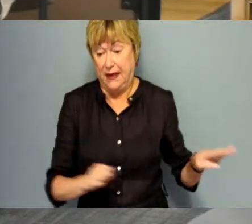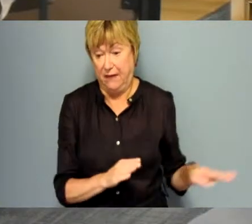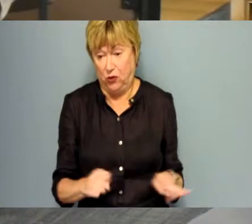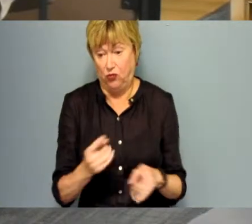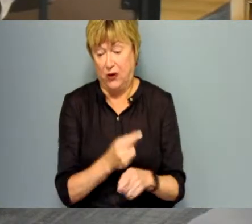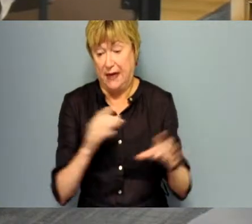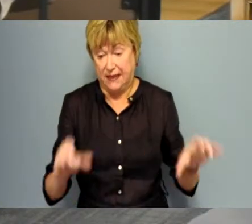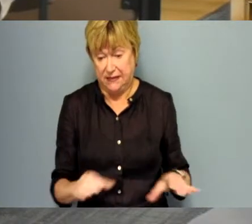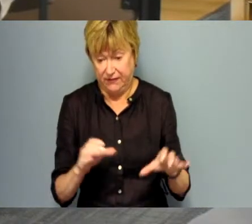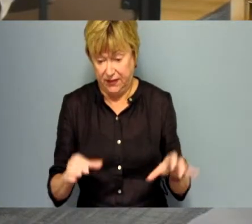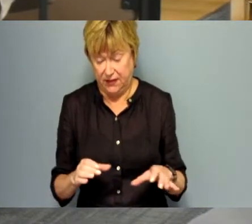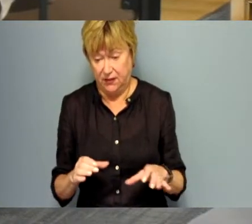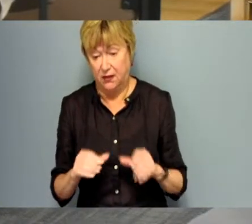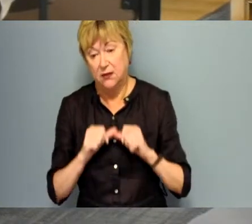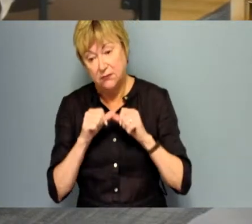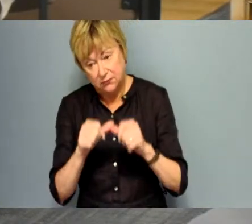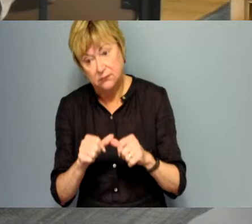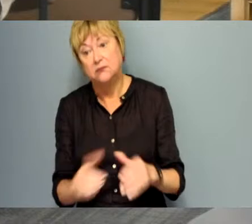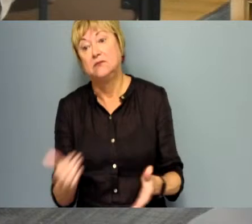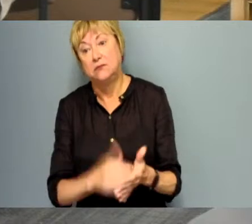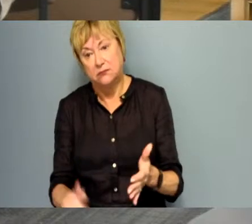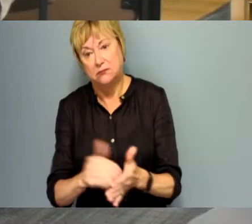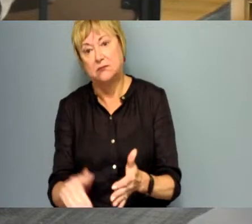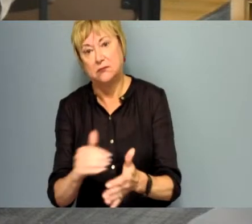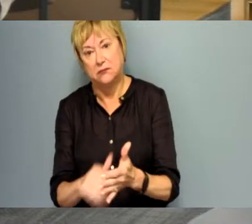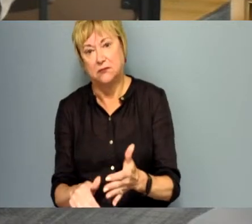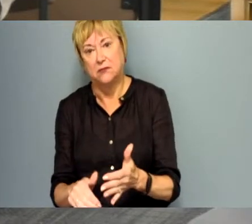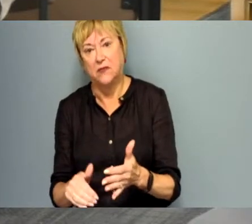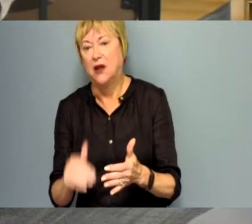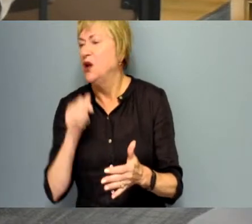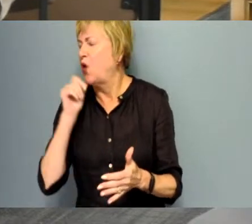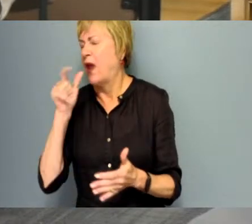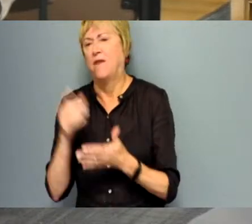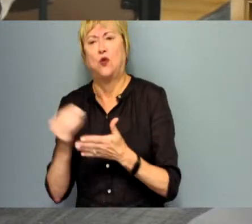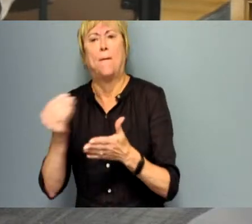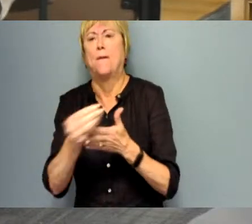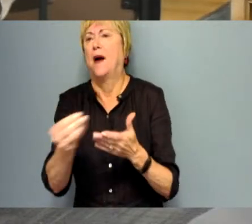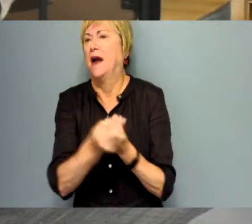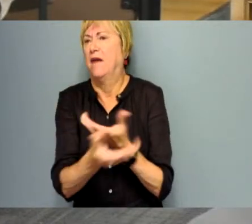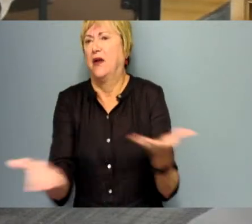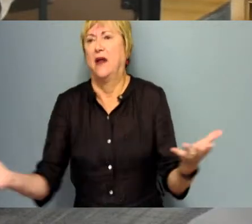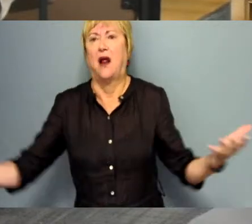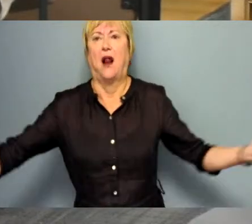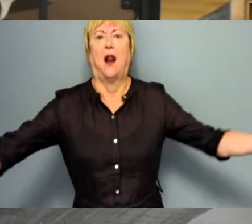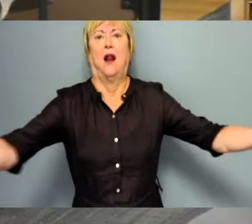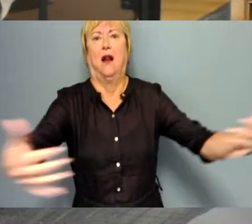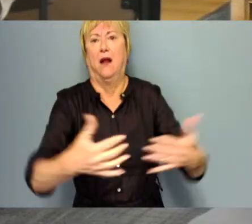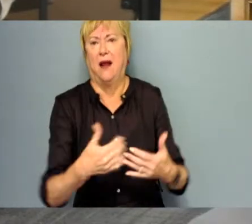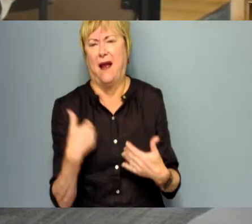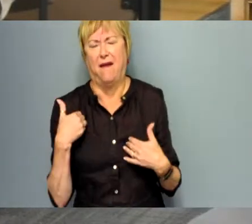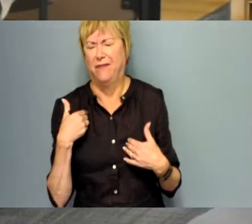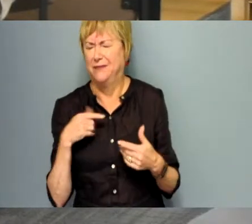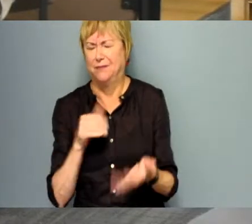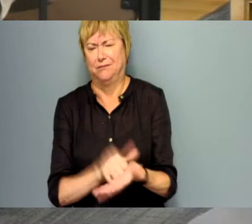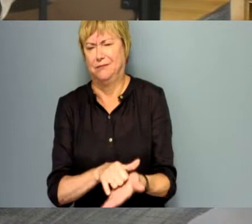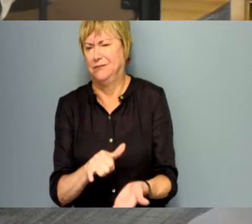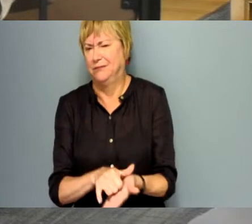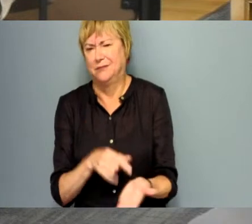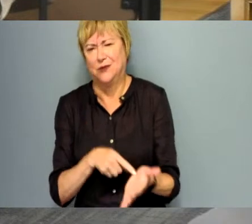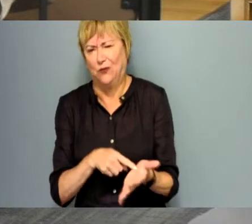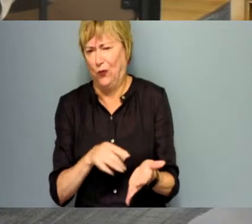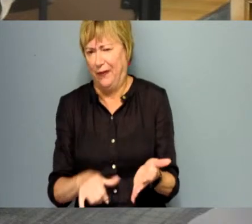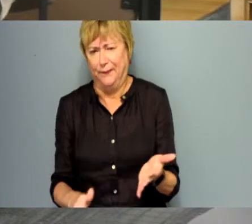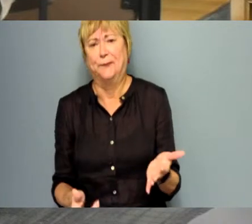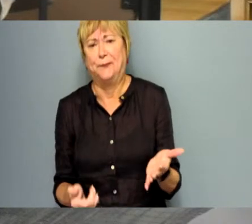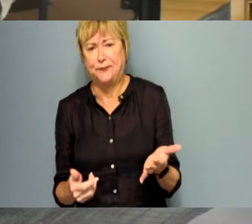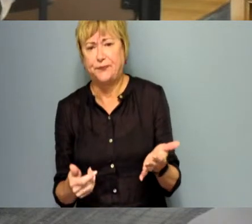and gradually to build up your resources. You don't have to buy everything at once. It's kind of unaffordable to do that.